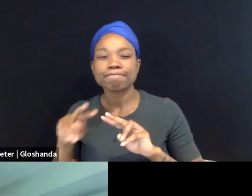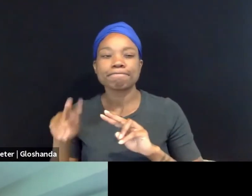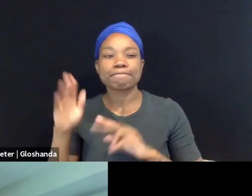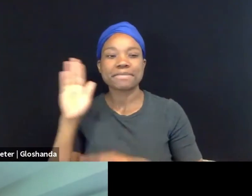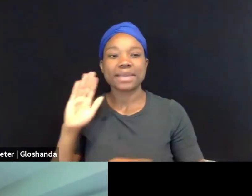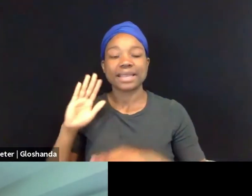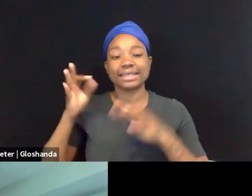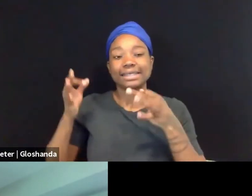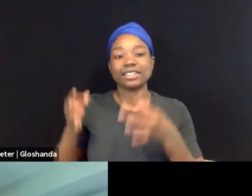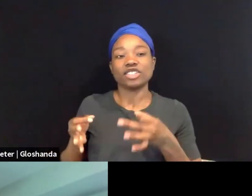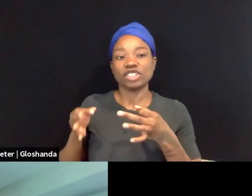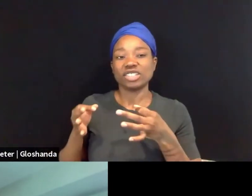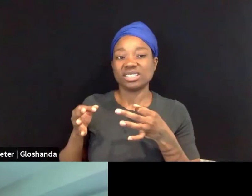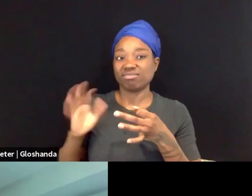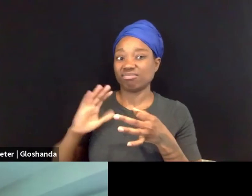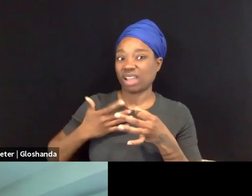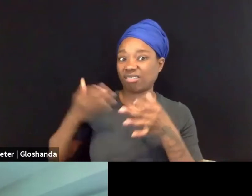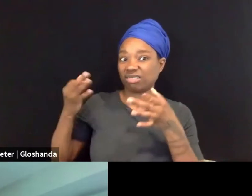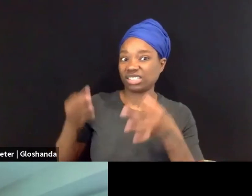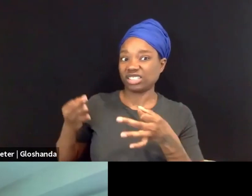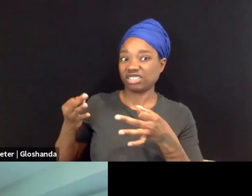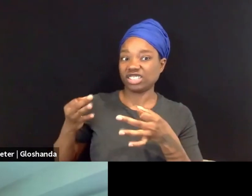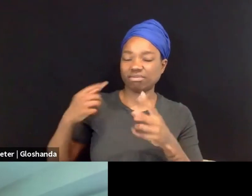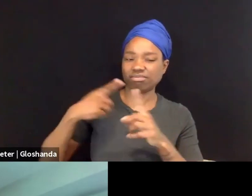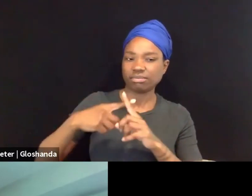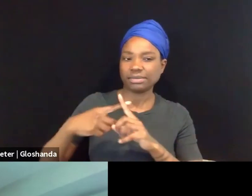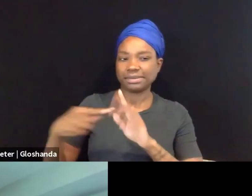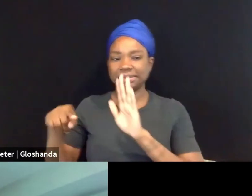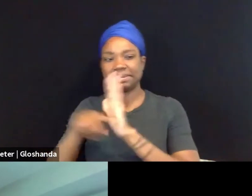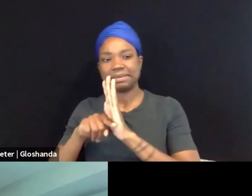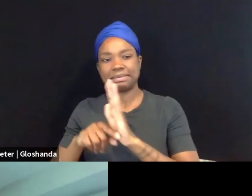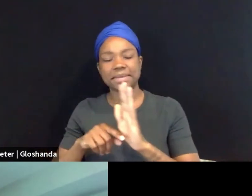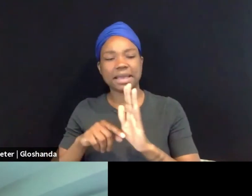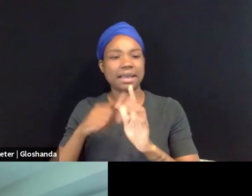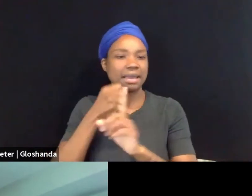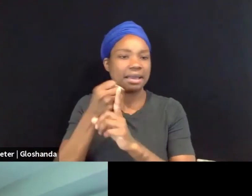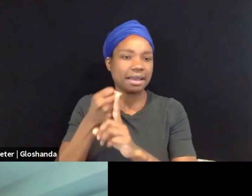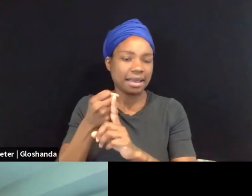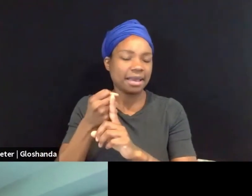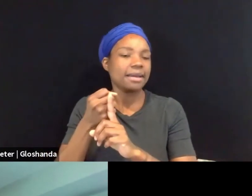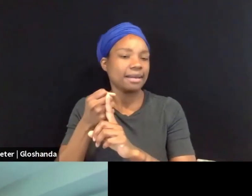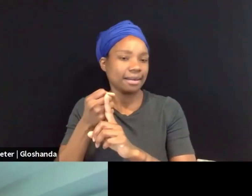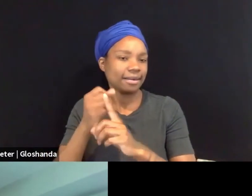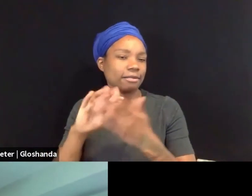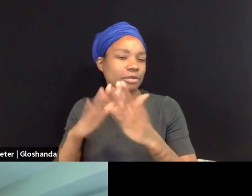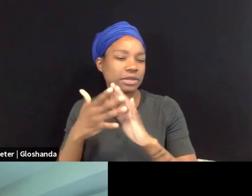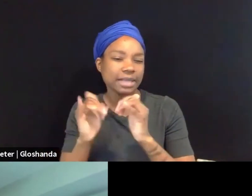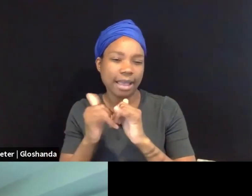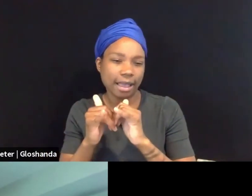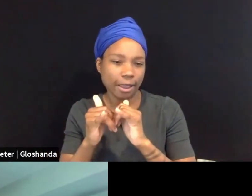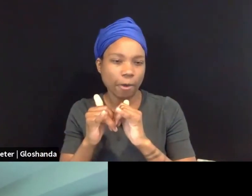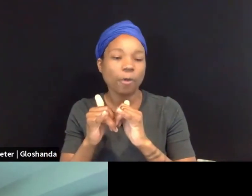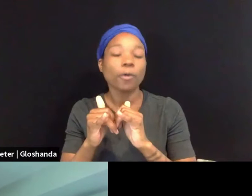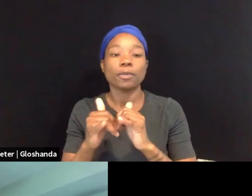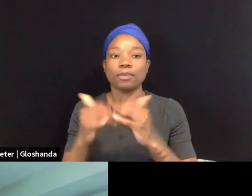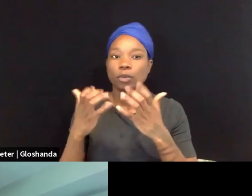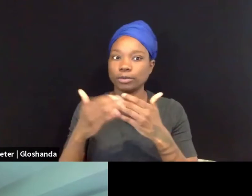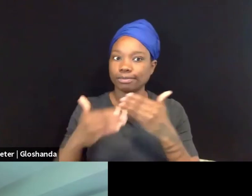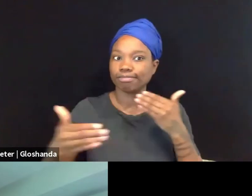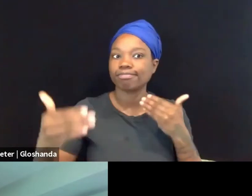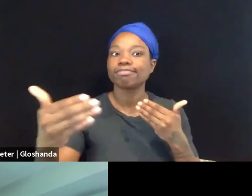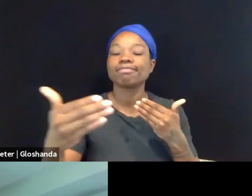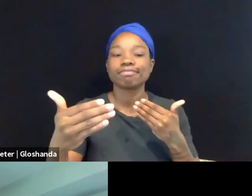have impacted communities both positively and negatively, and move forward and build back better, if you